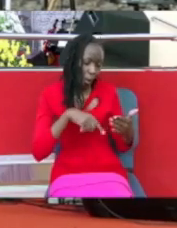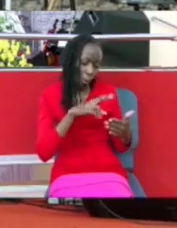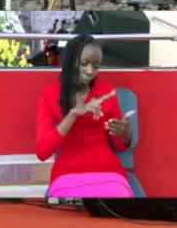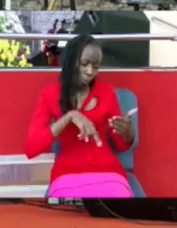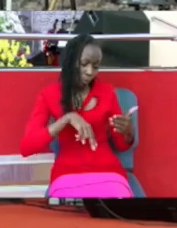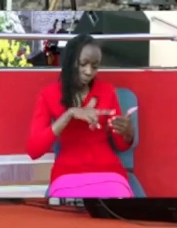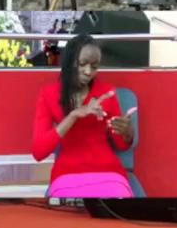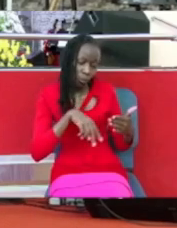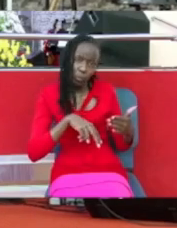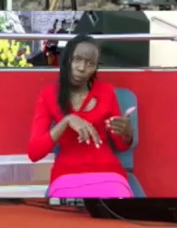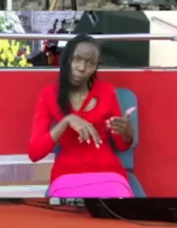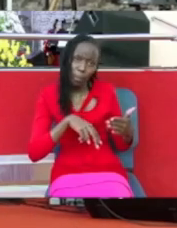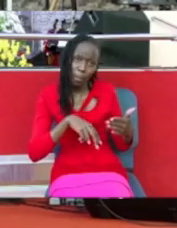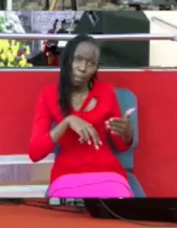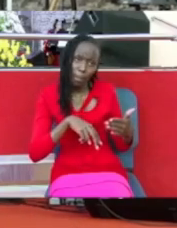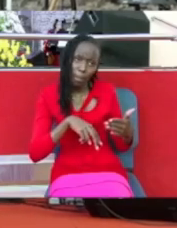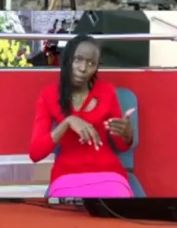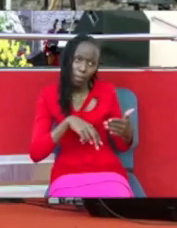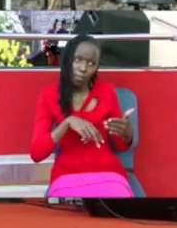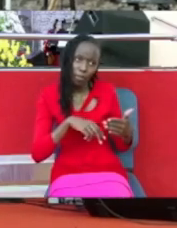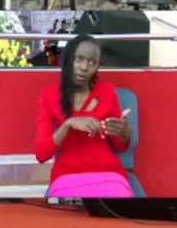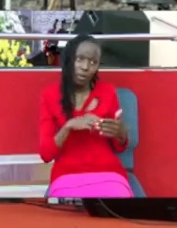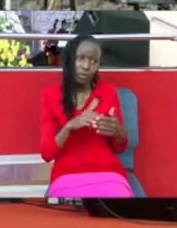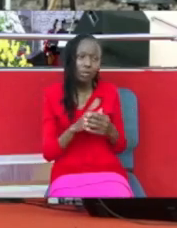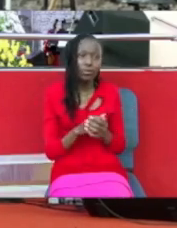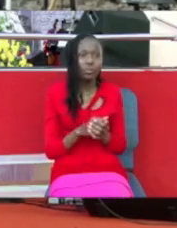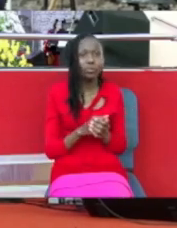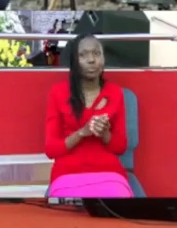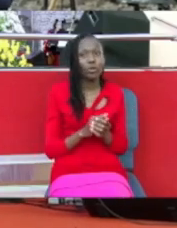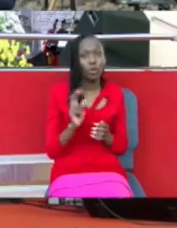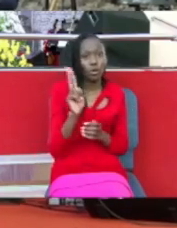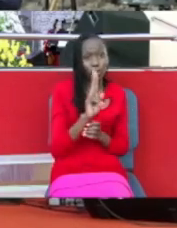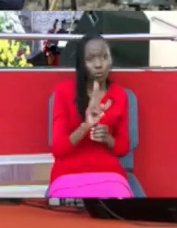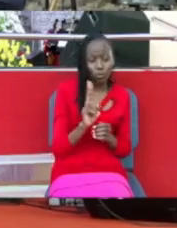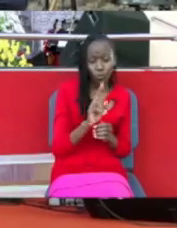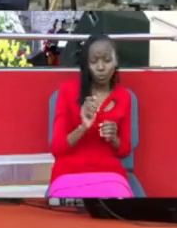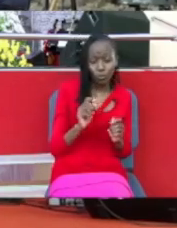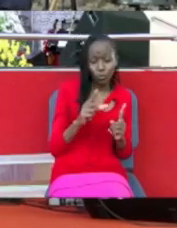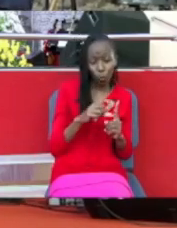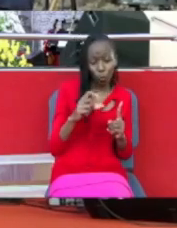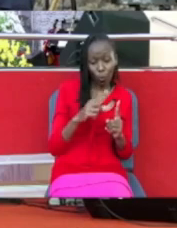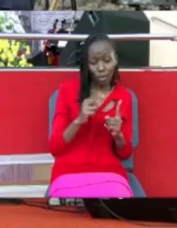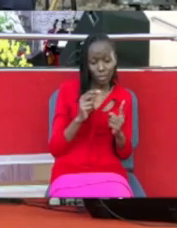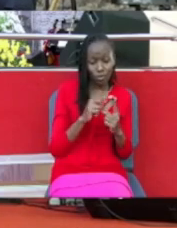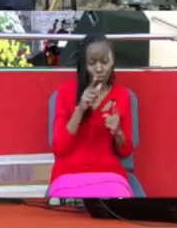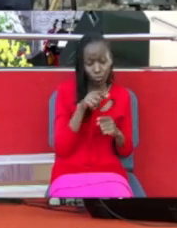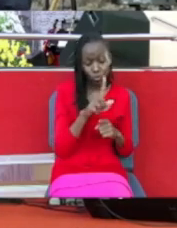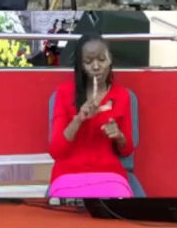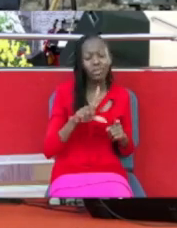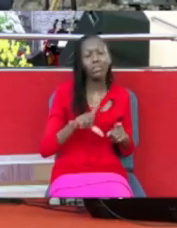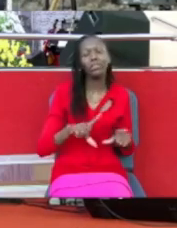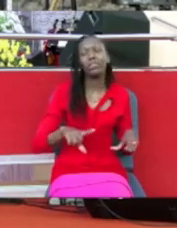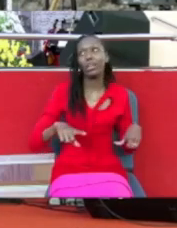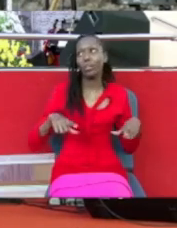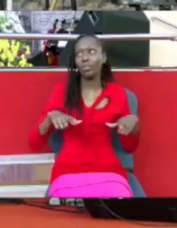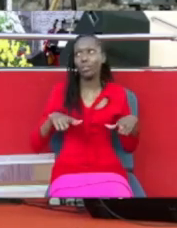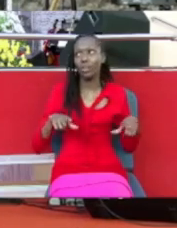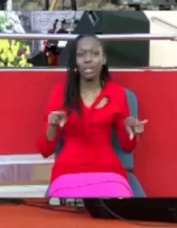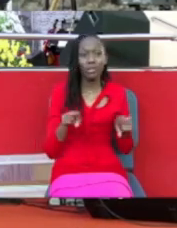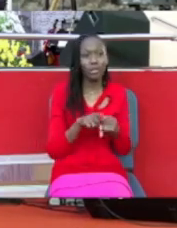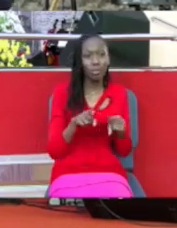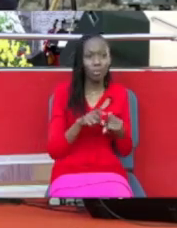neno ambalo umesoma. Relate the leading to yourself. Aha, lihusisha lile neno kwa maisha. Your situations and your circumstances. Hali